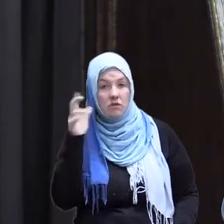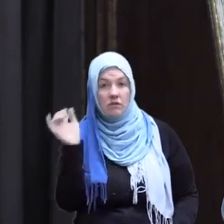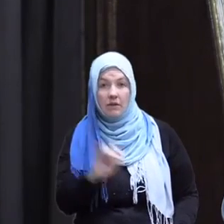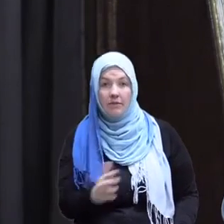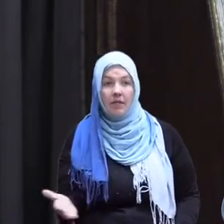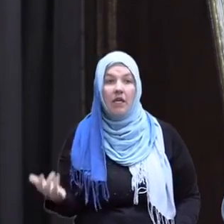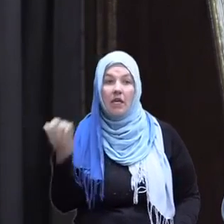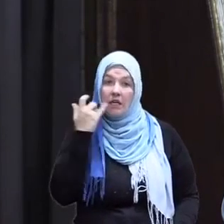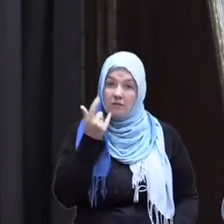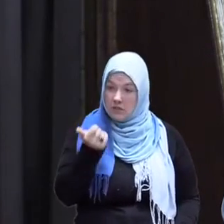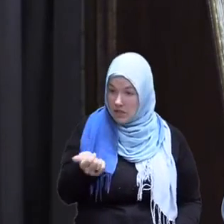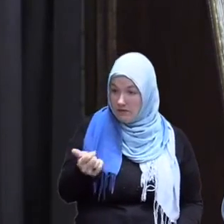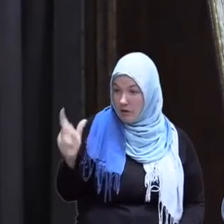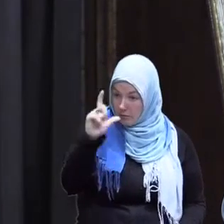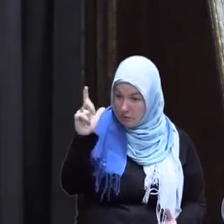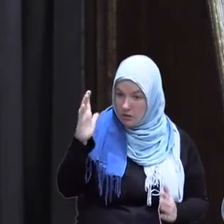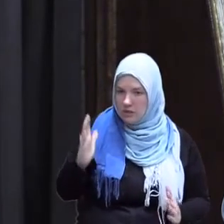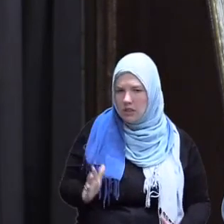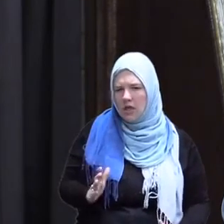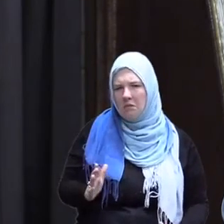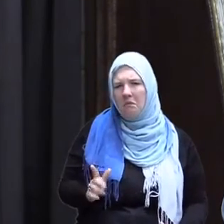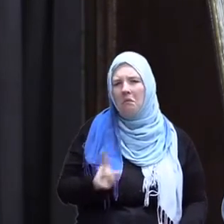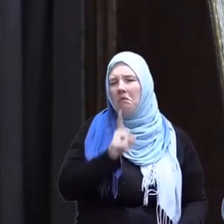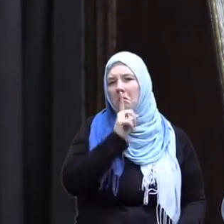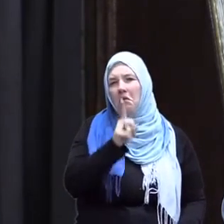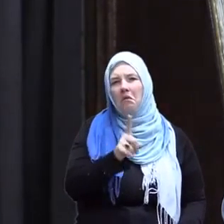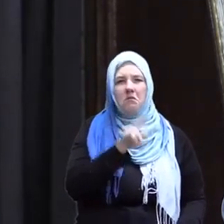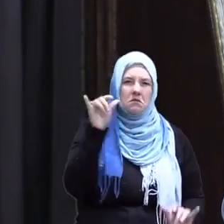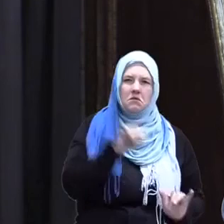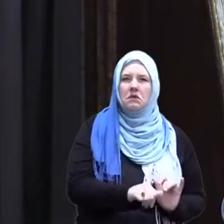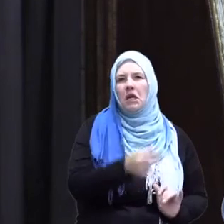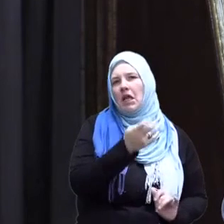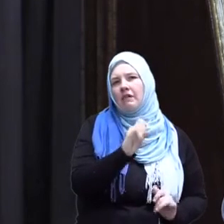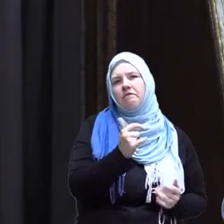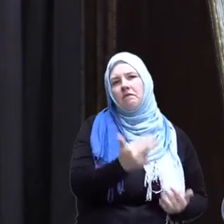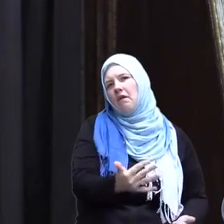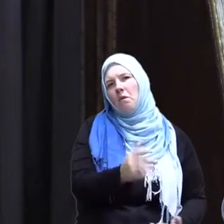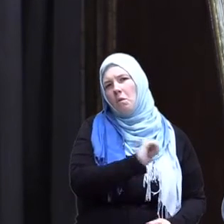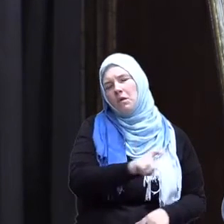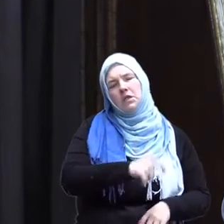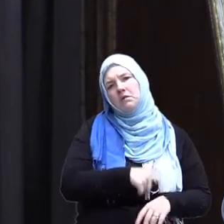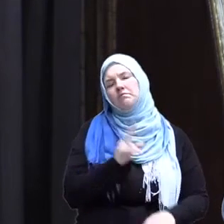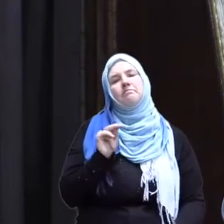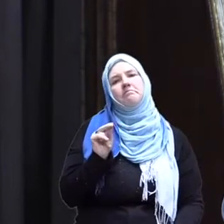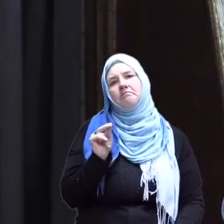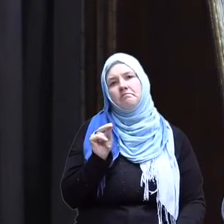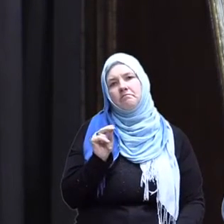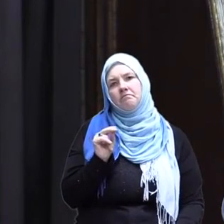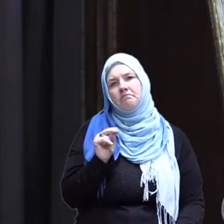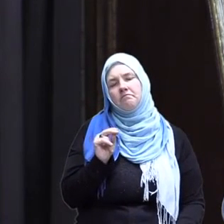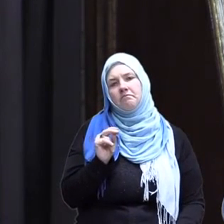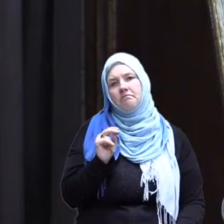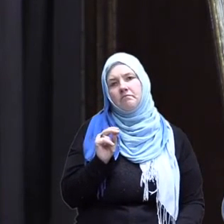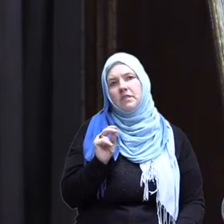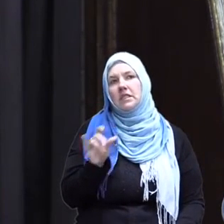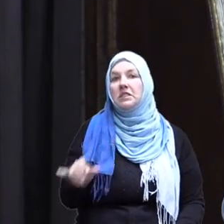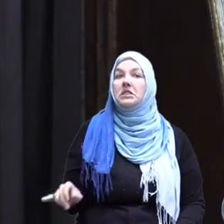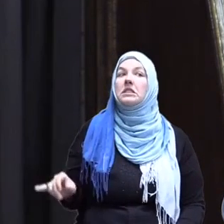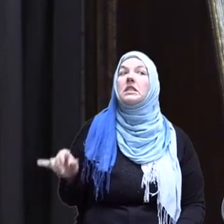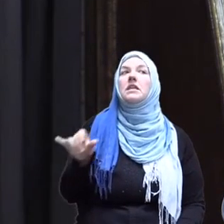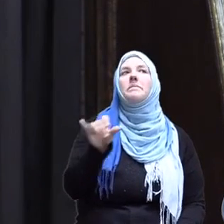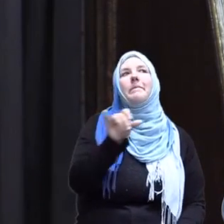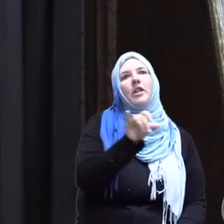you claim to be a Muslim, you will never last in hellfire. Right? Similar